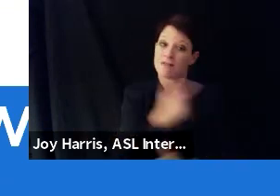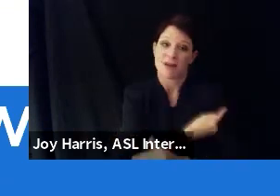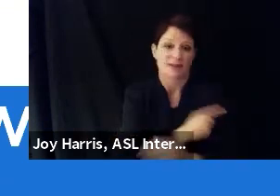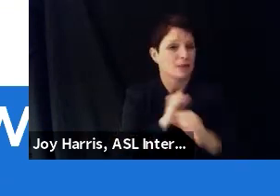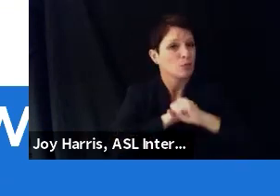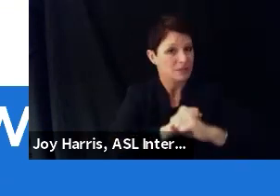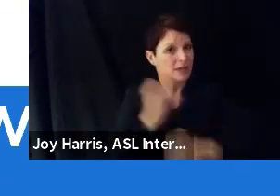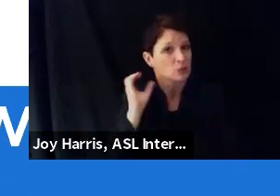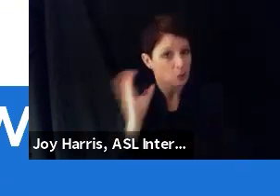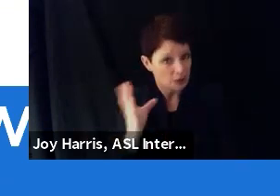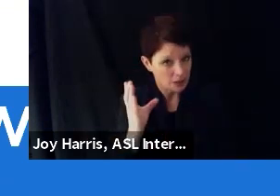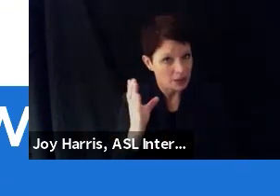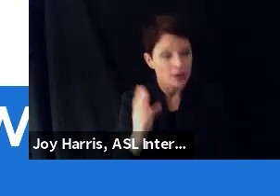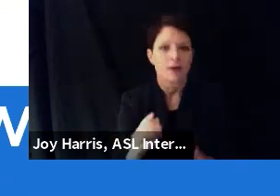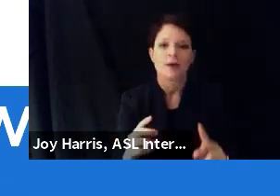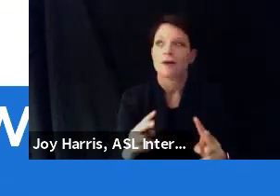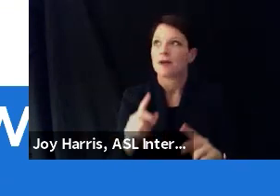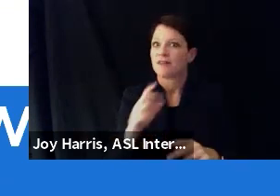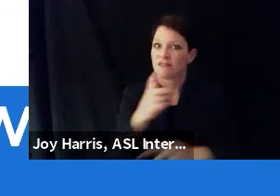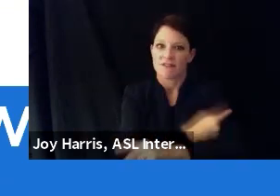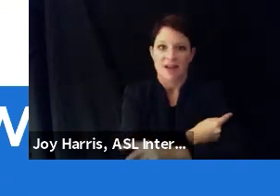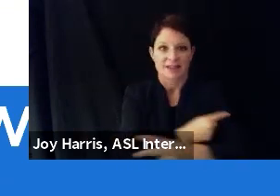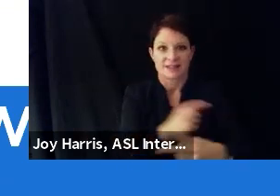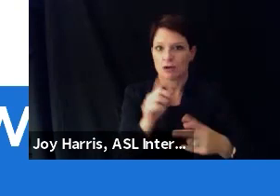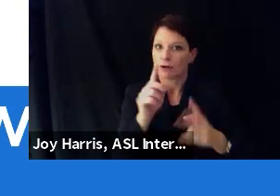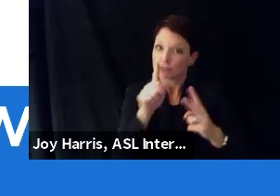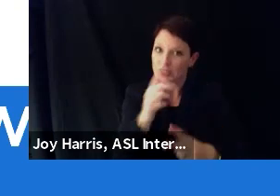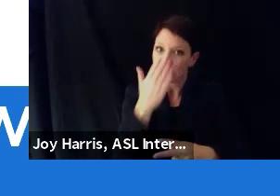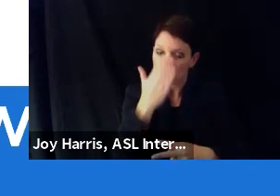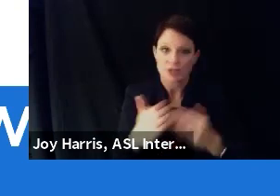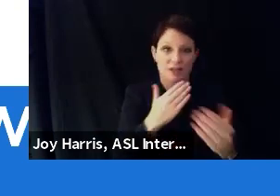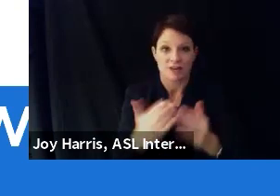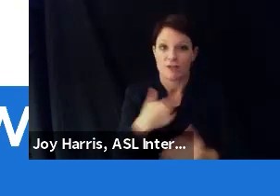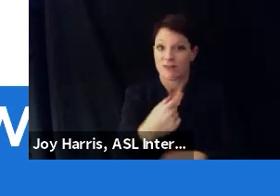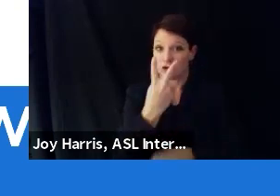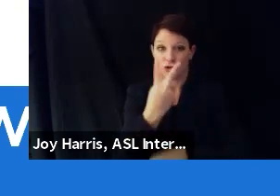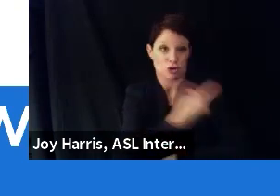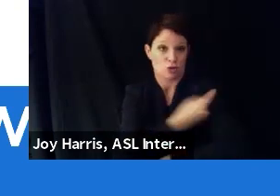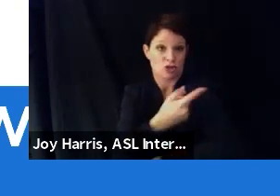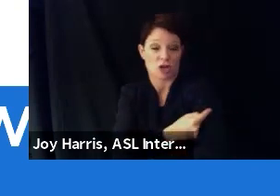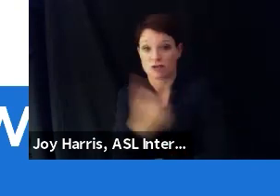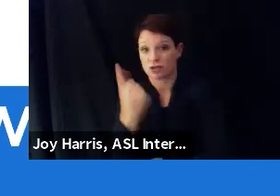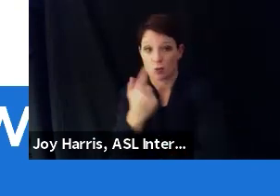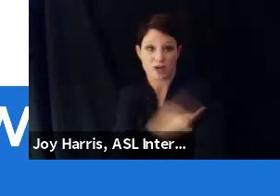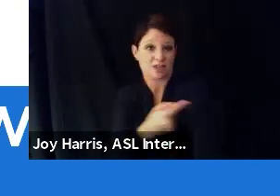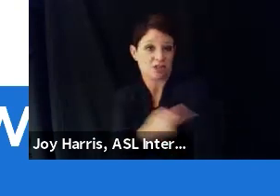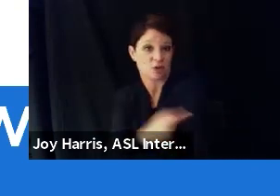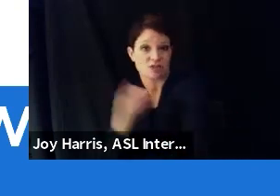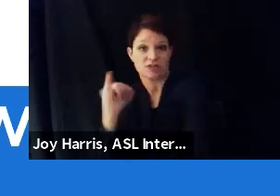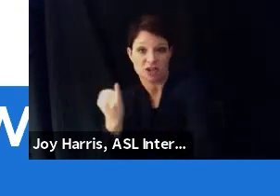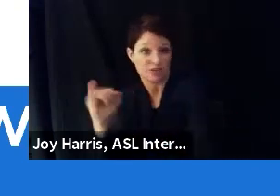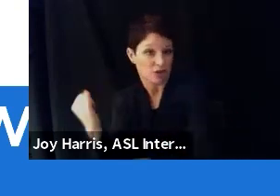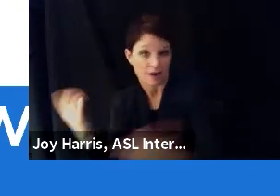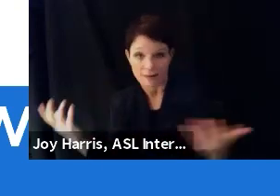The vaccines are still very good, even with just the primary series, so just the initial 2 doses or 1 dose of